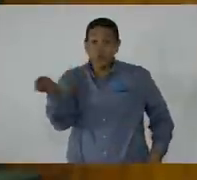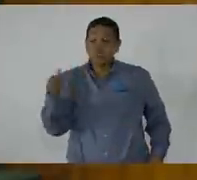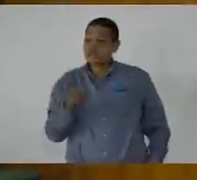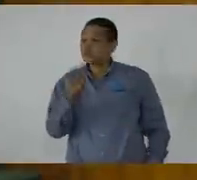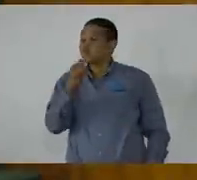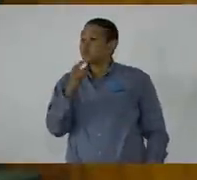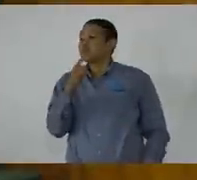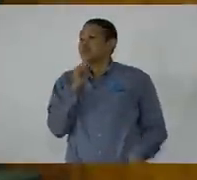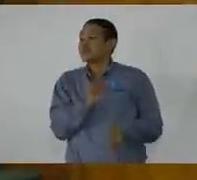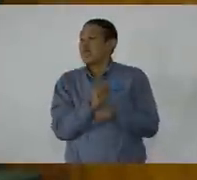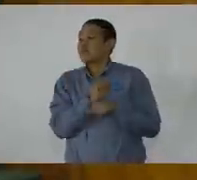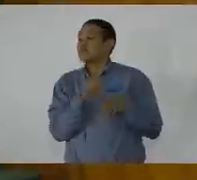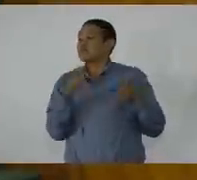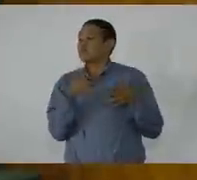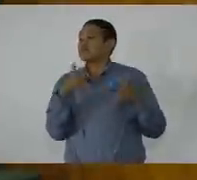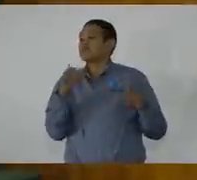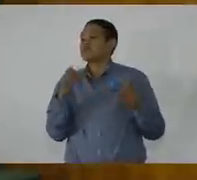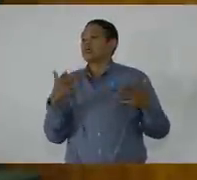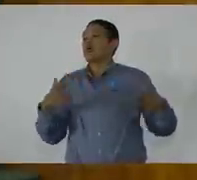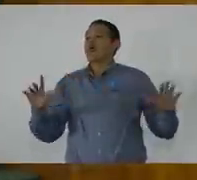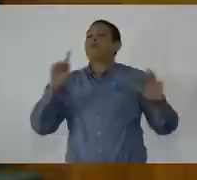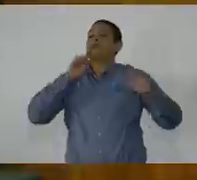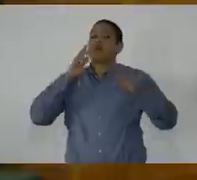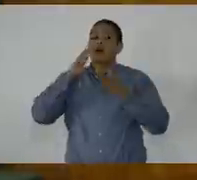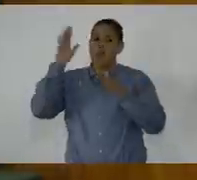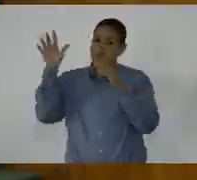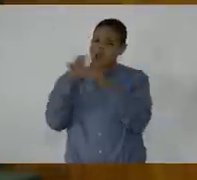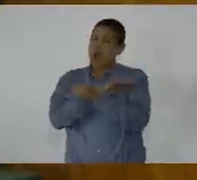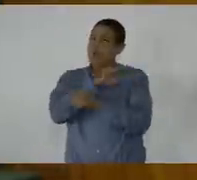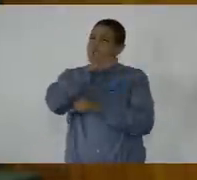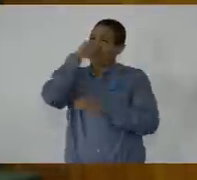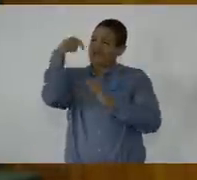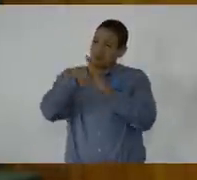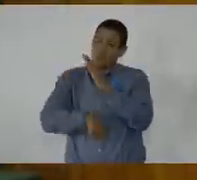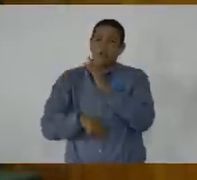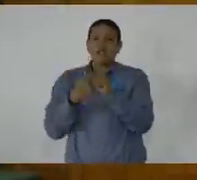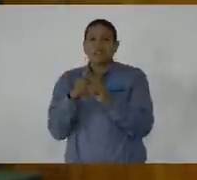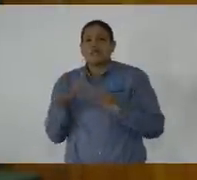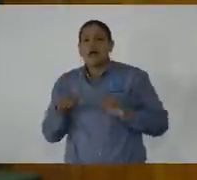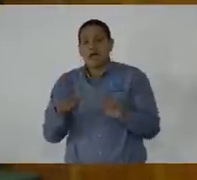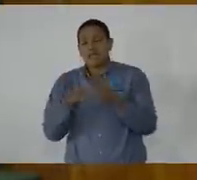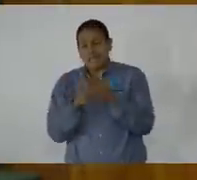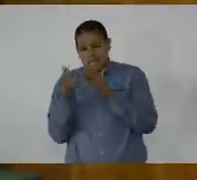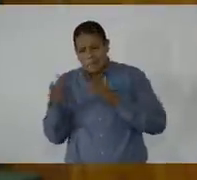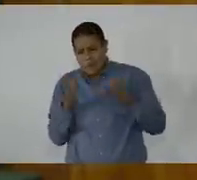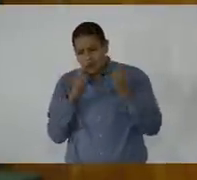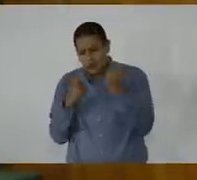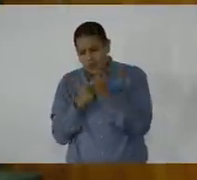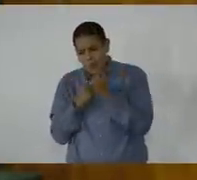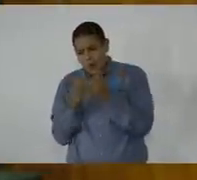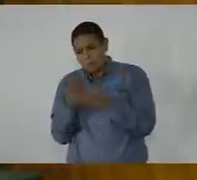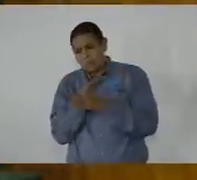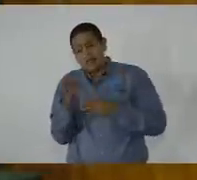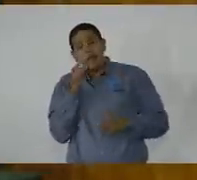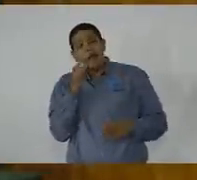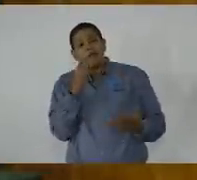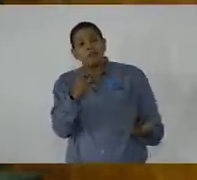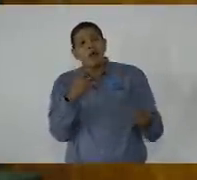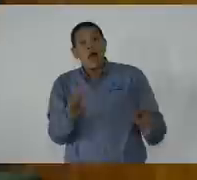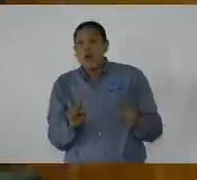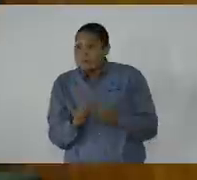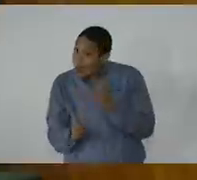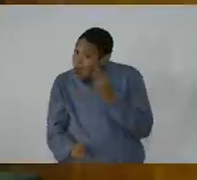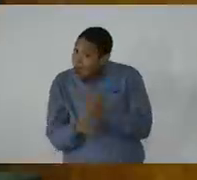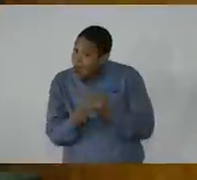January 2021, the task force completed a comprehensive action with key initiatives to support the industry, and importantly, Madam